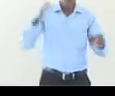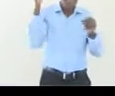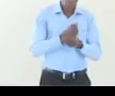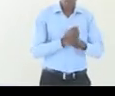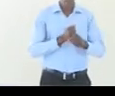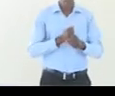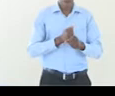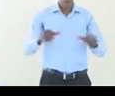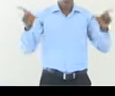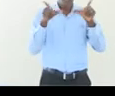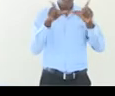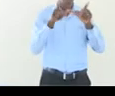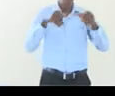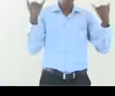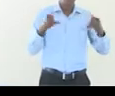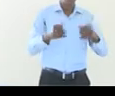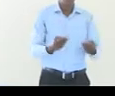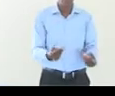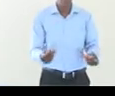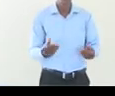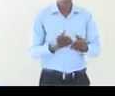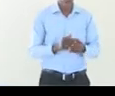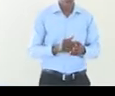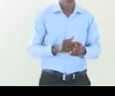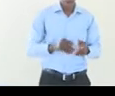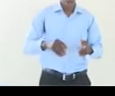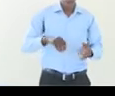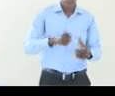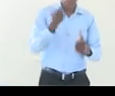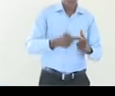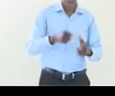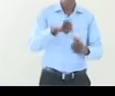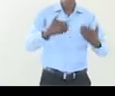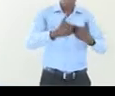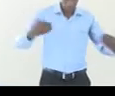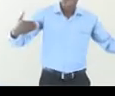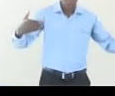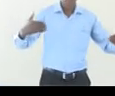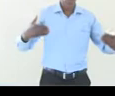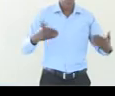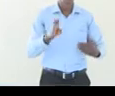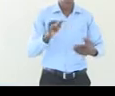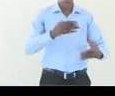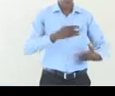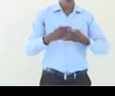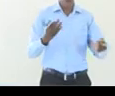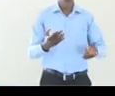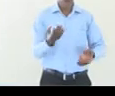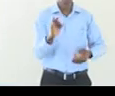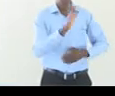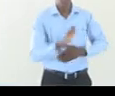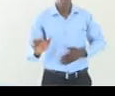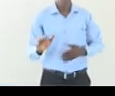Everybody gets a level playing ground to begin with. Then you now start isolating according to the interests and talents of the school, of the